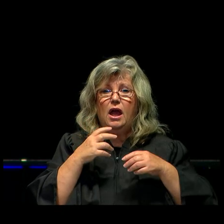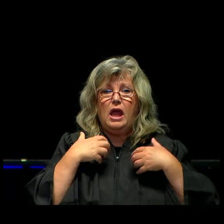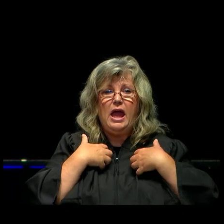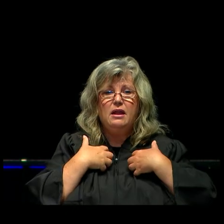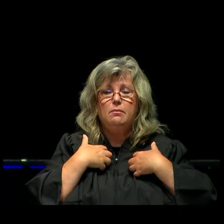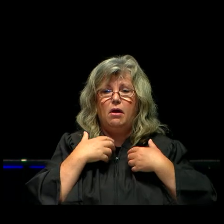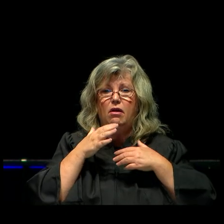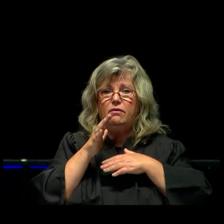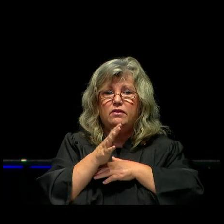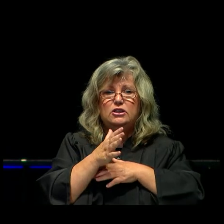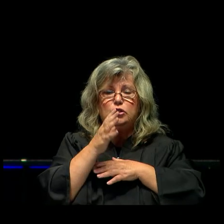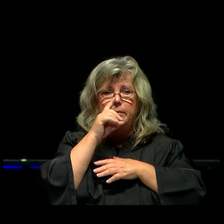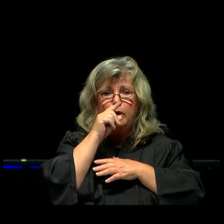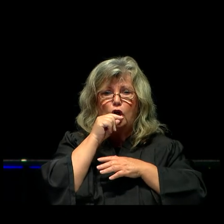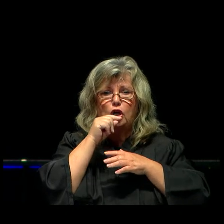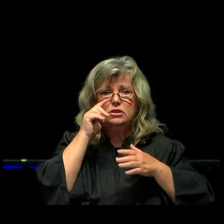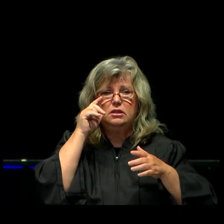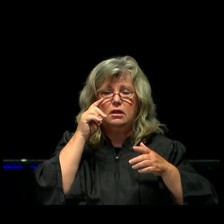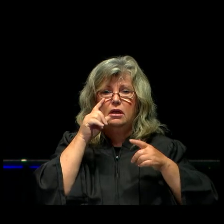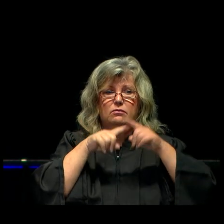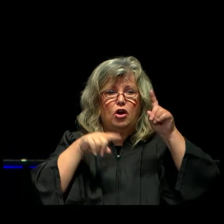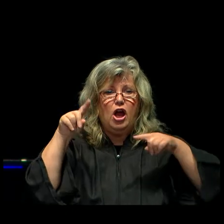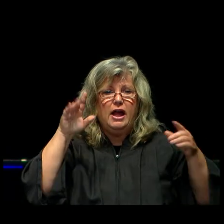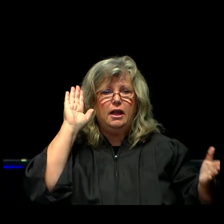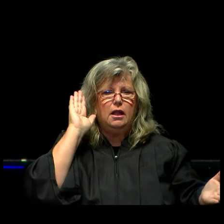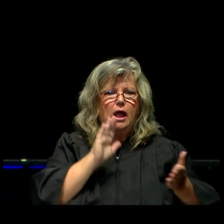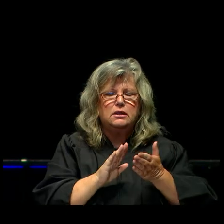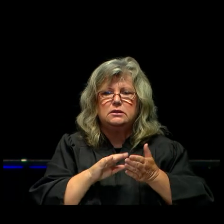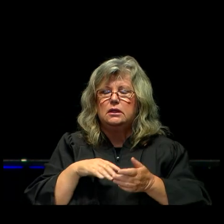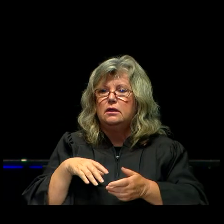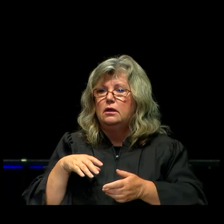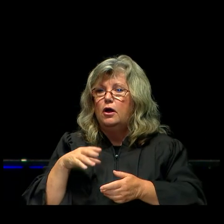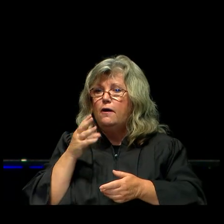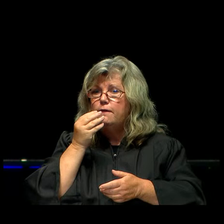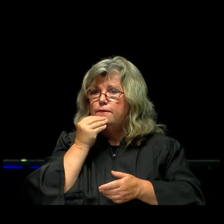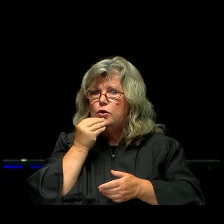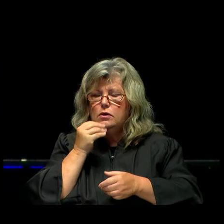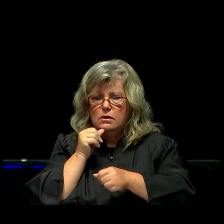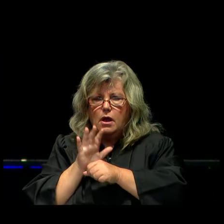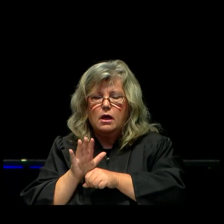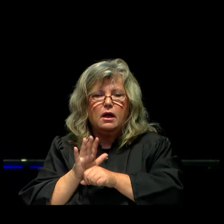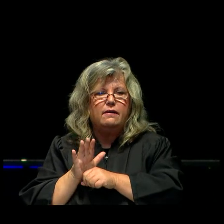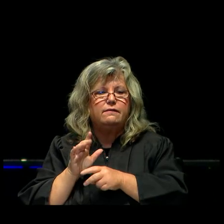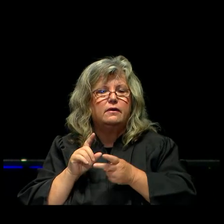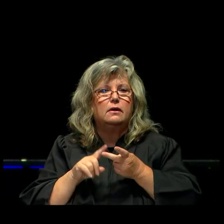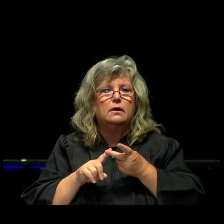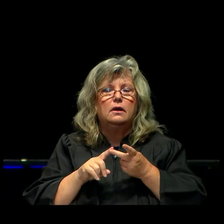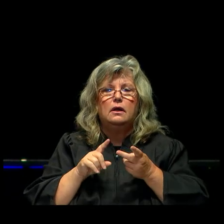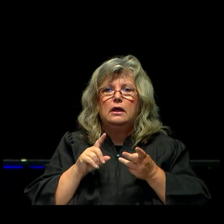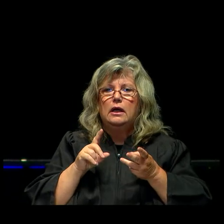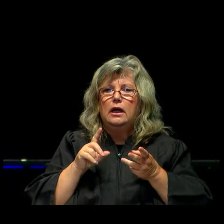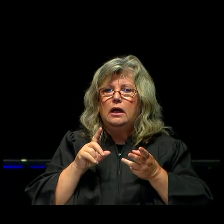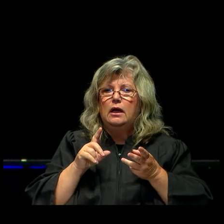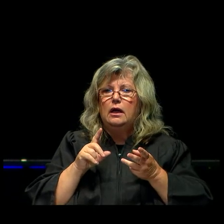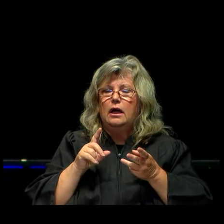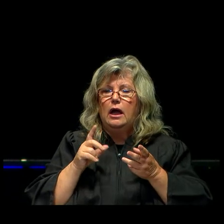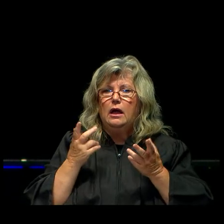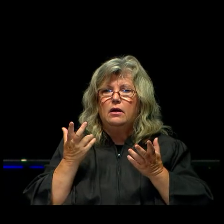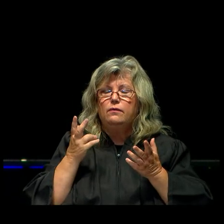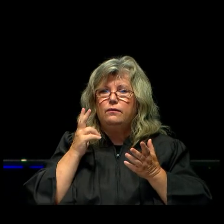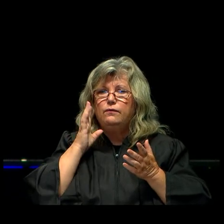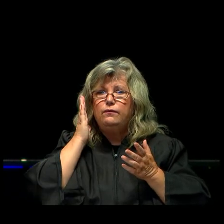oceans. We're looking at food security, loss of biodiversity, ominous and